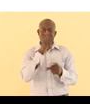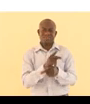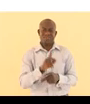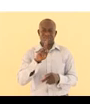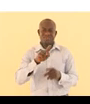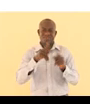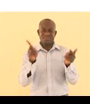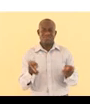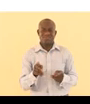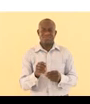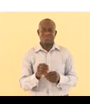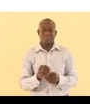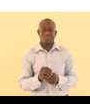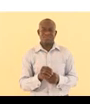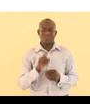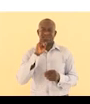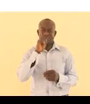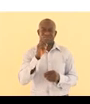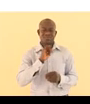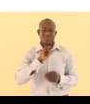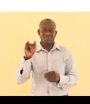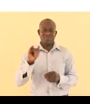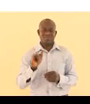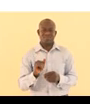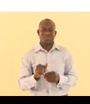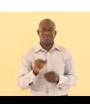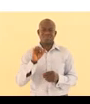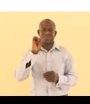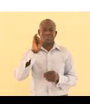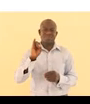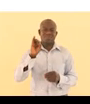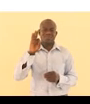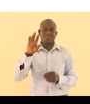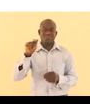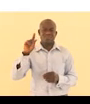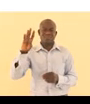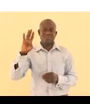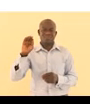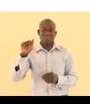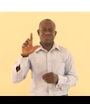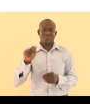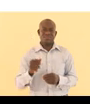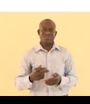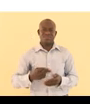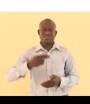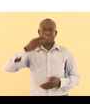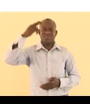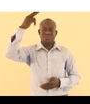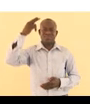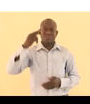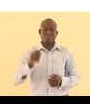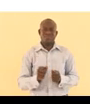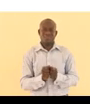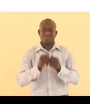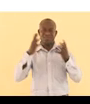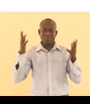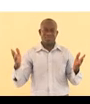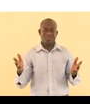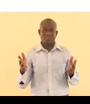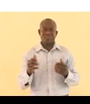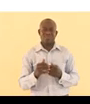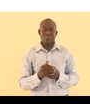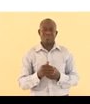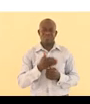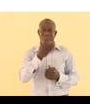cage or imprison it. Truth is inflammable. Truth is highly